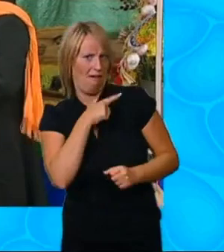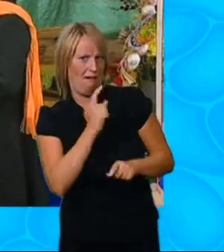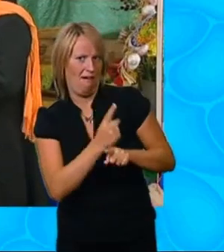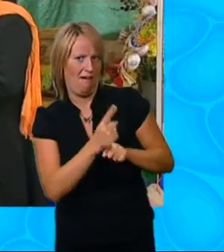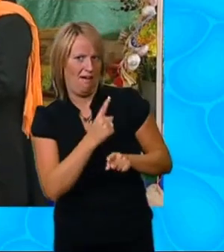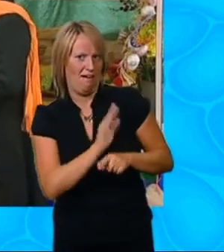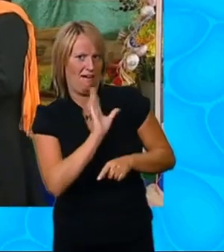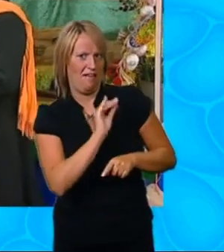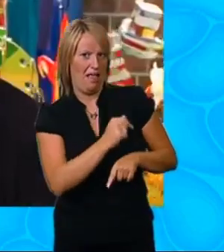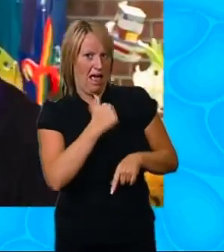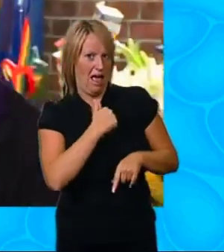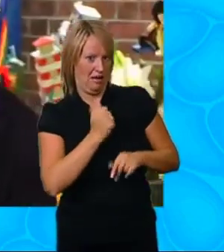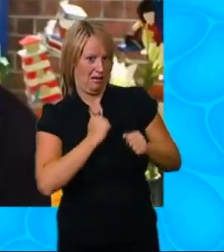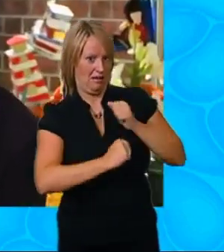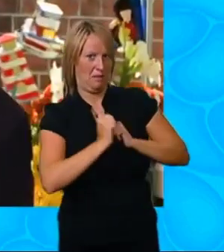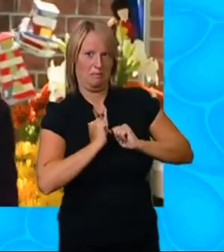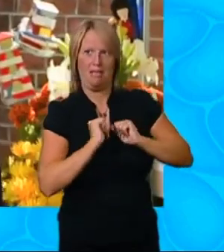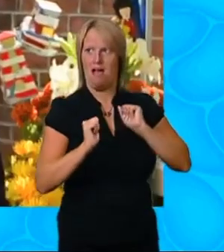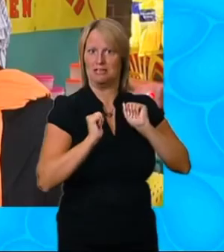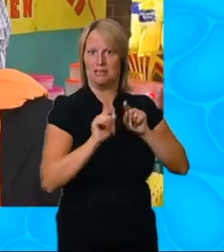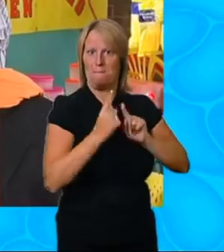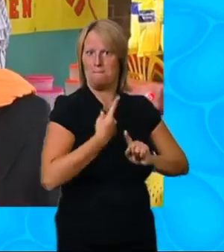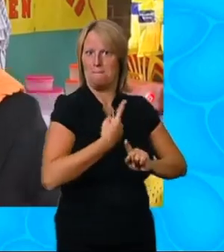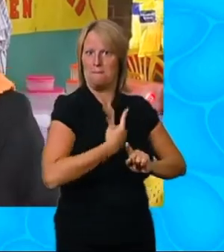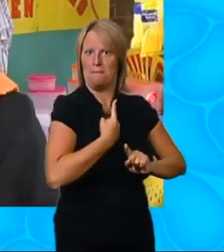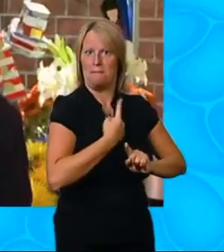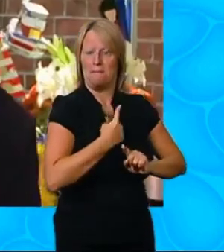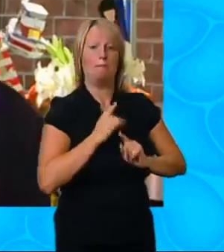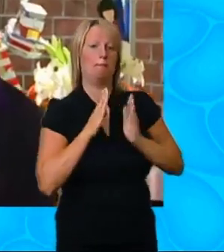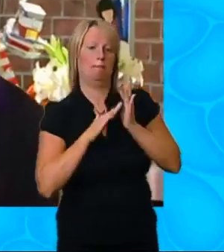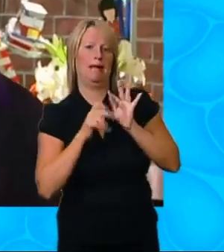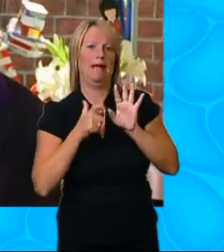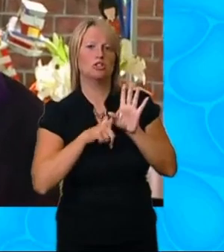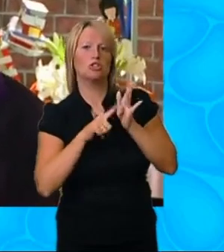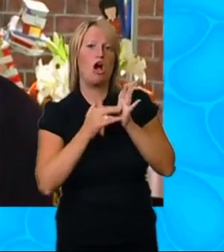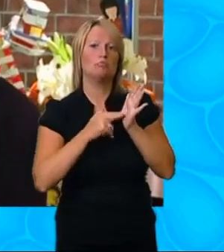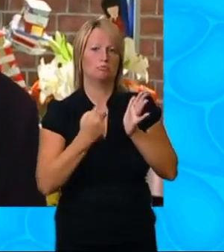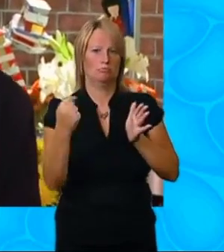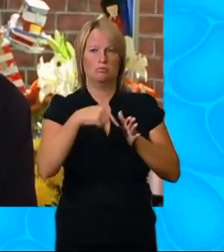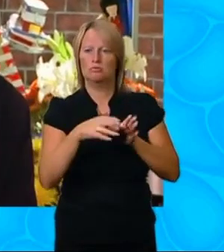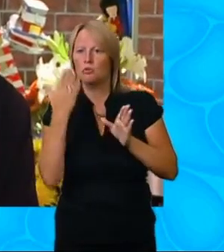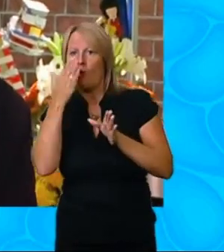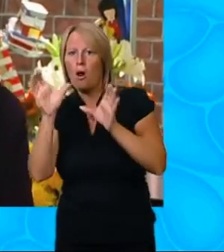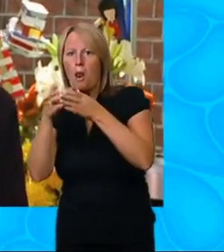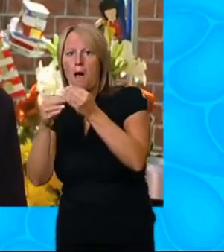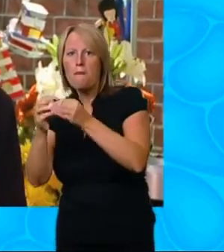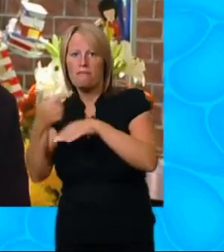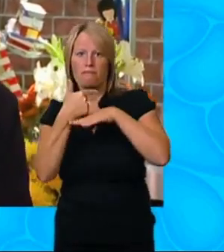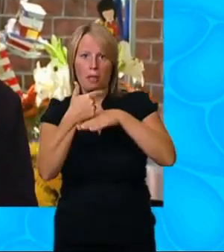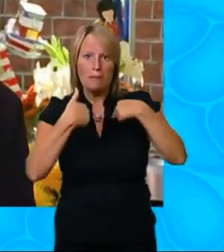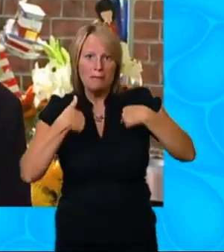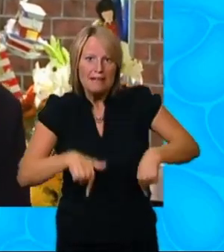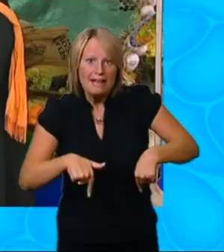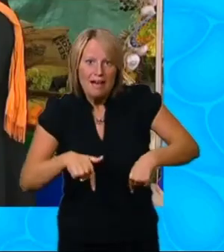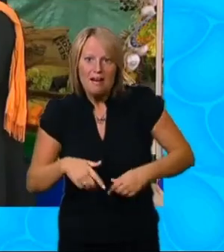that, Raymond. Actually, I am going to be an actor myself. You see, Mickey John is bringing the school film club here to make a film about me in